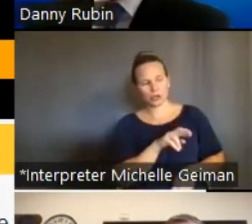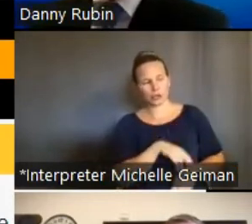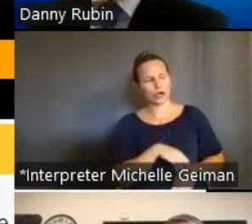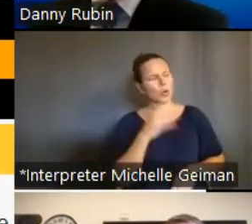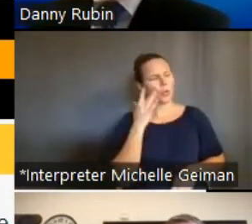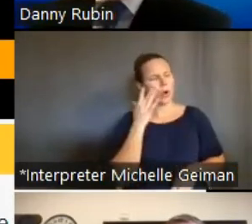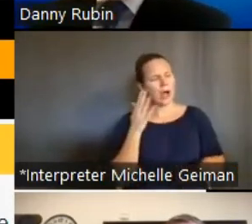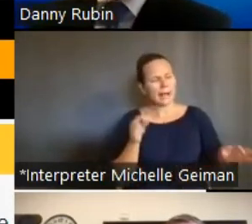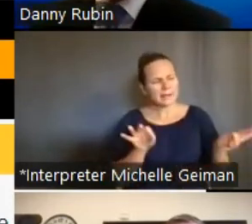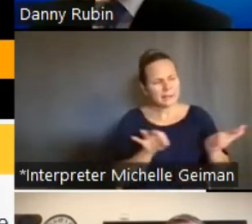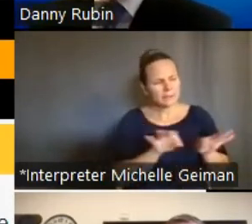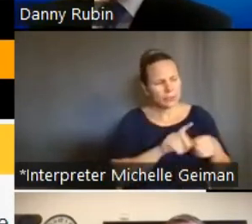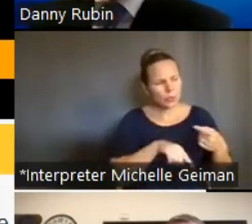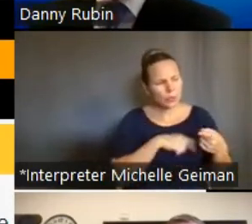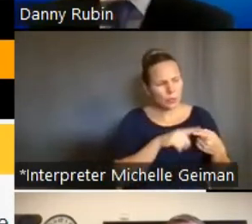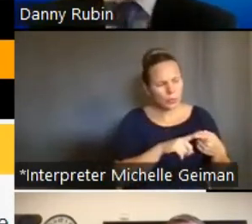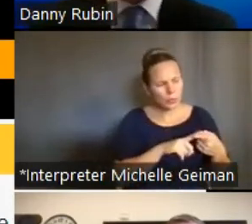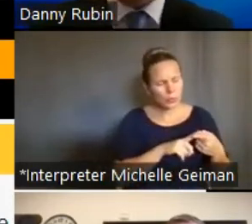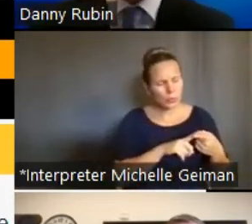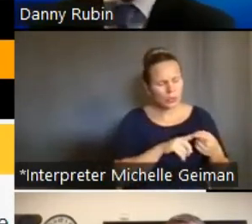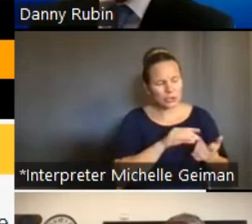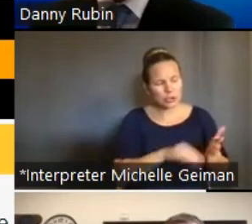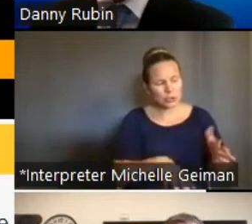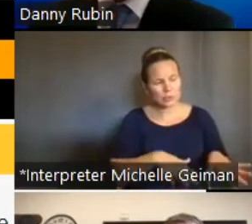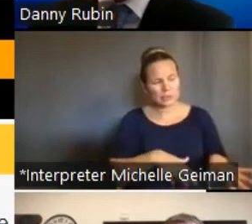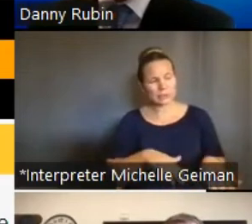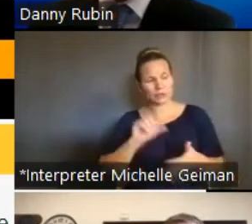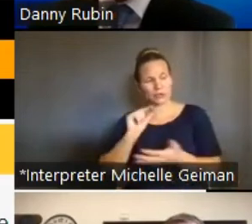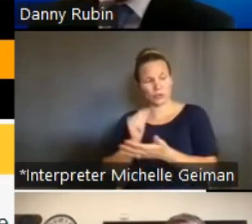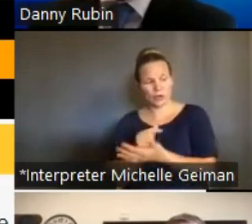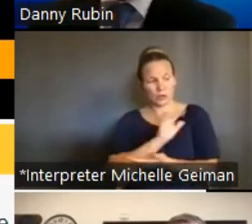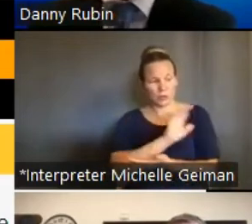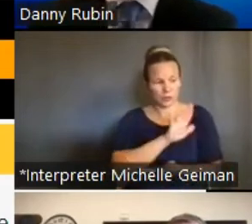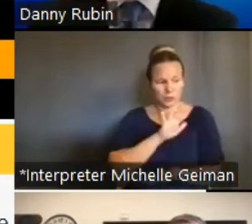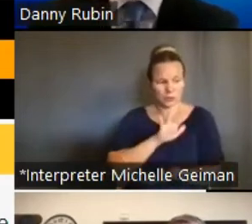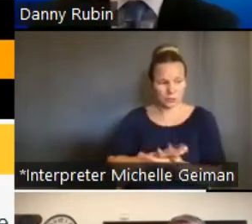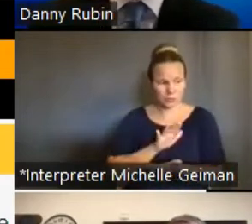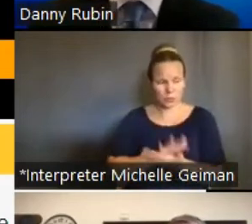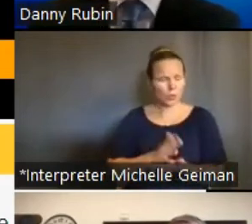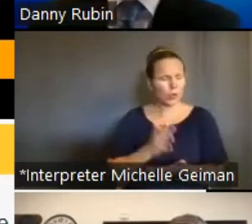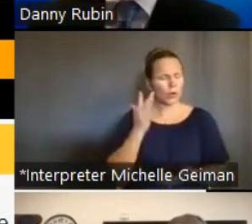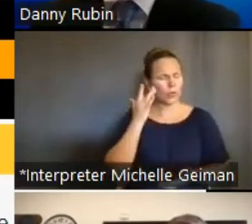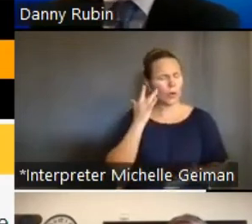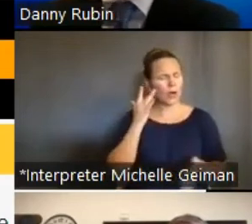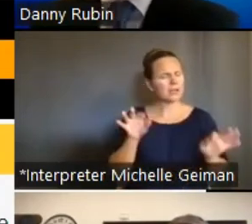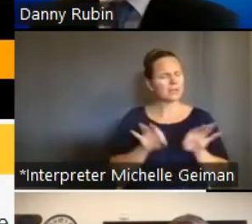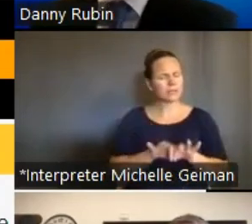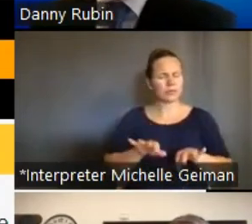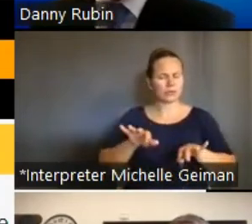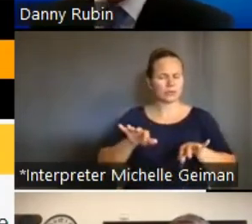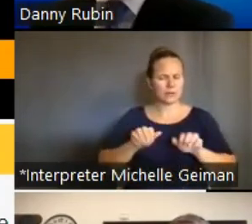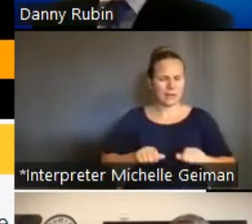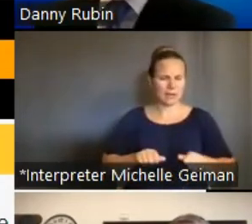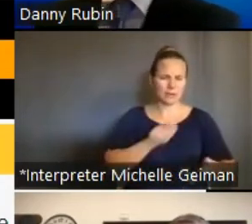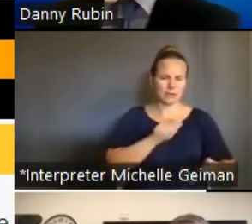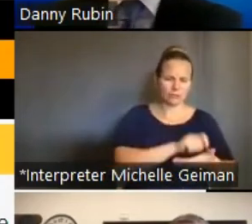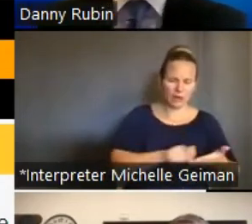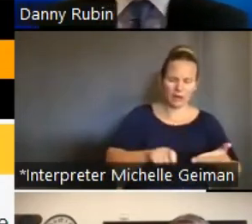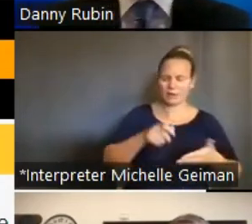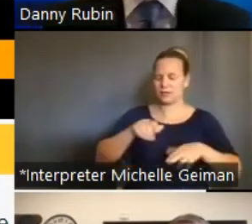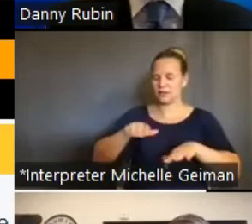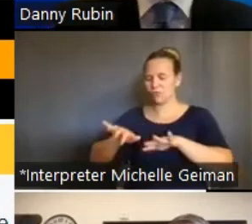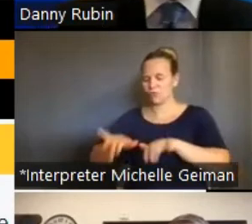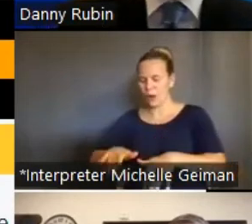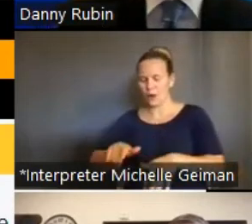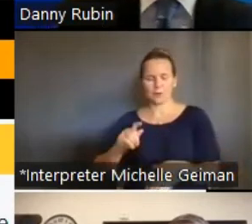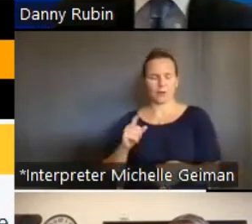to people appropriately with full sentences? Why should that be a skill that everybody needs to understand by the time they